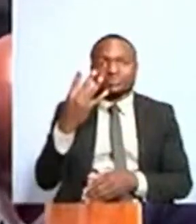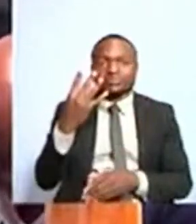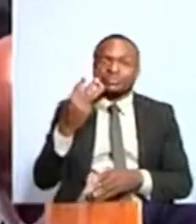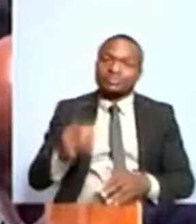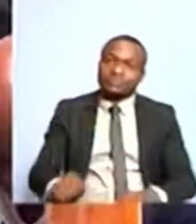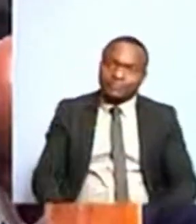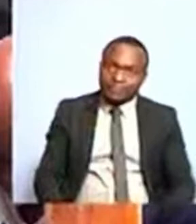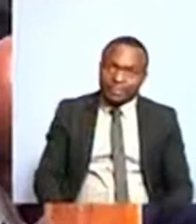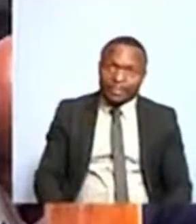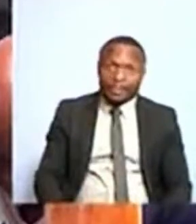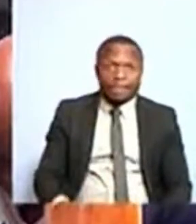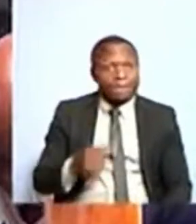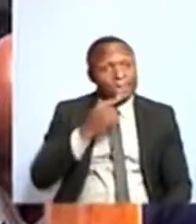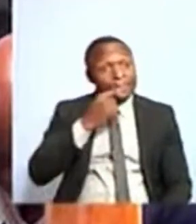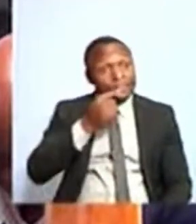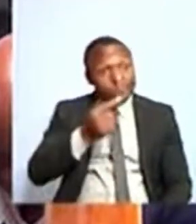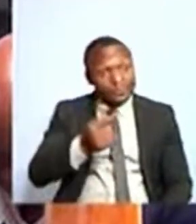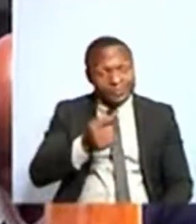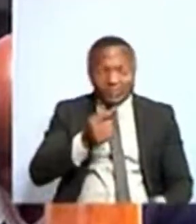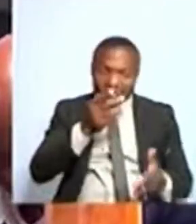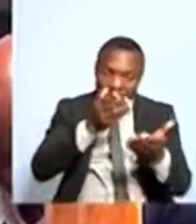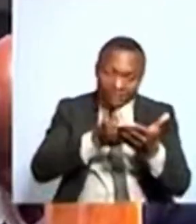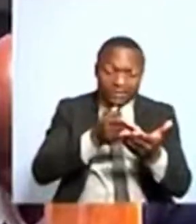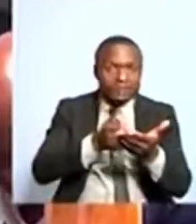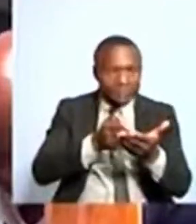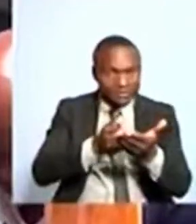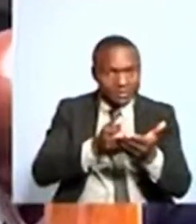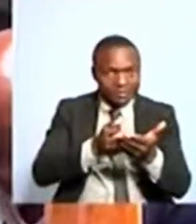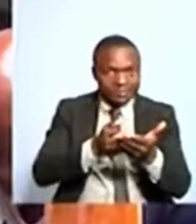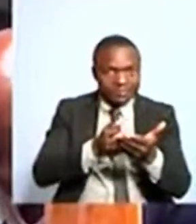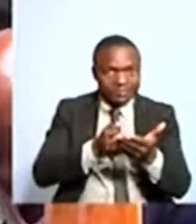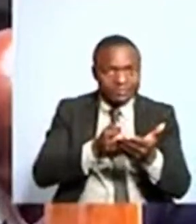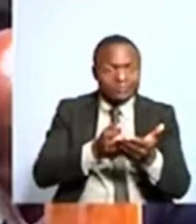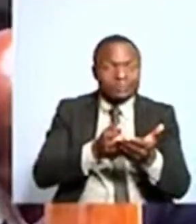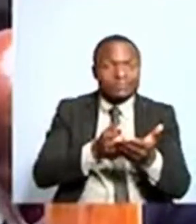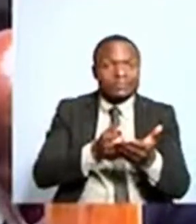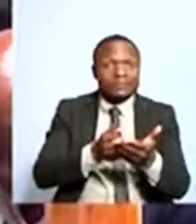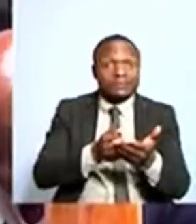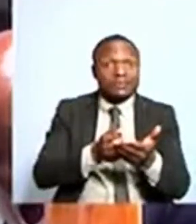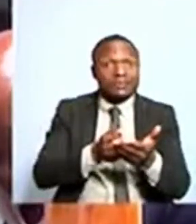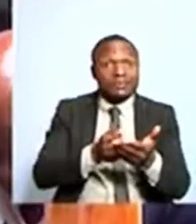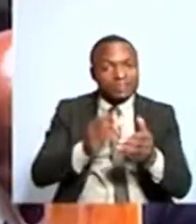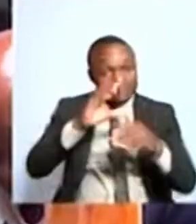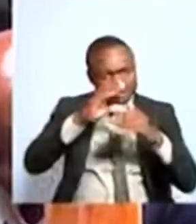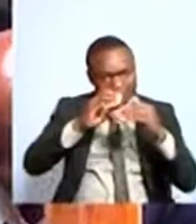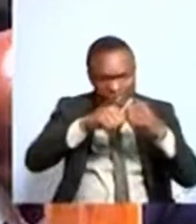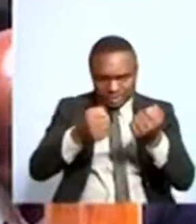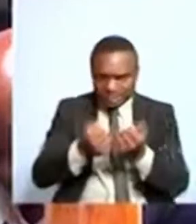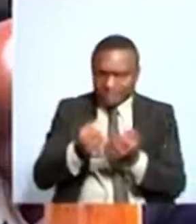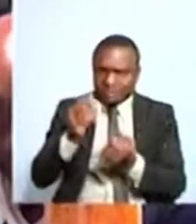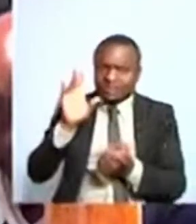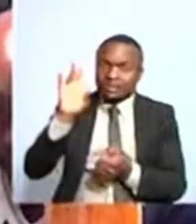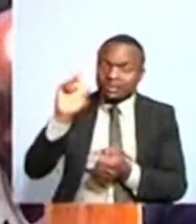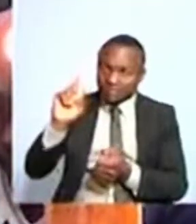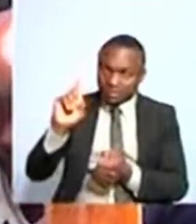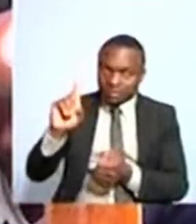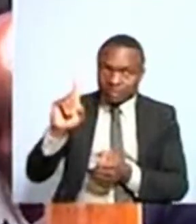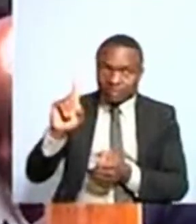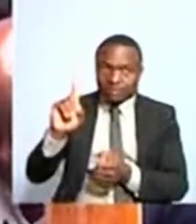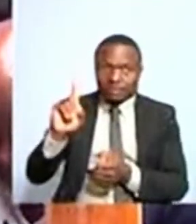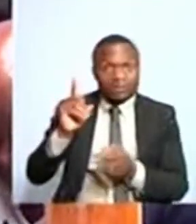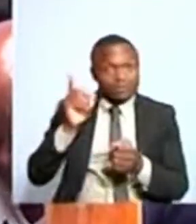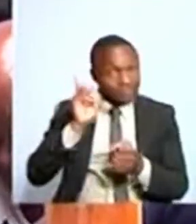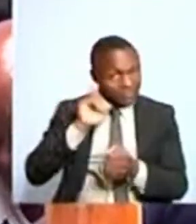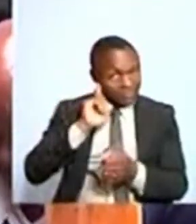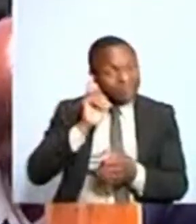clause. You are saying, despite the generality of subsection 1. No. Just